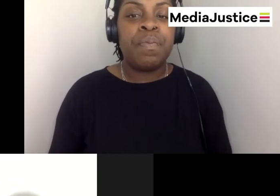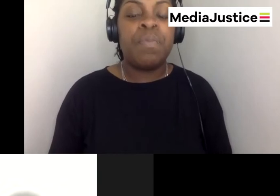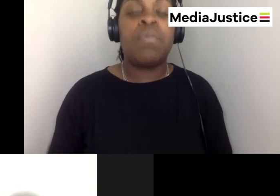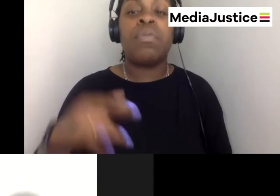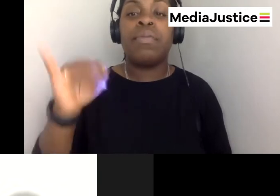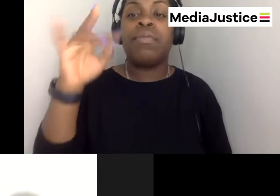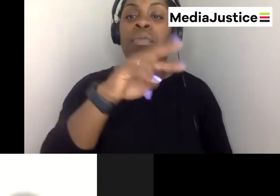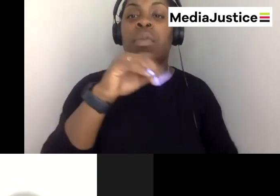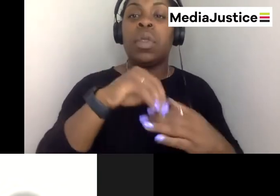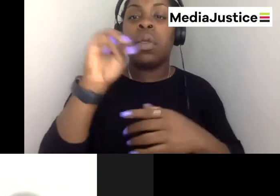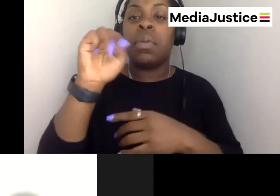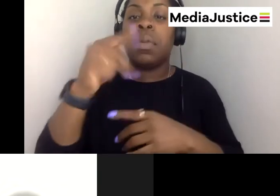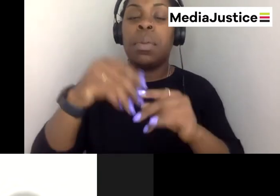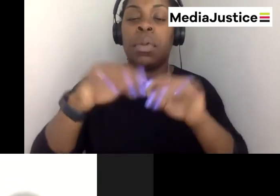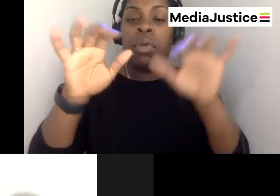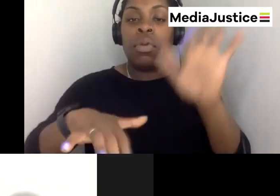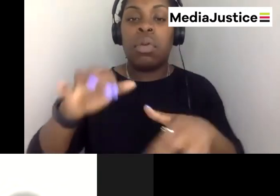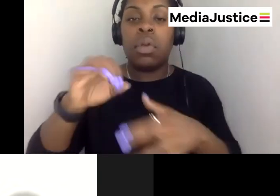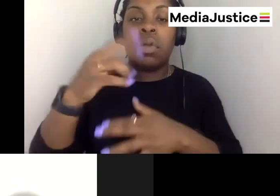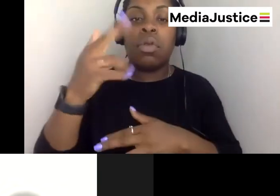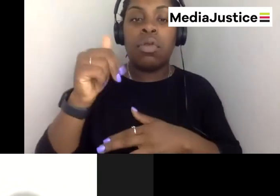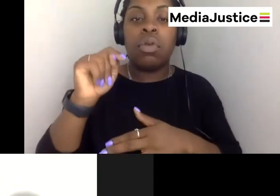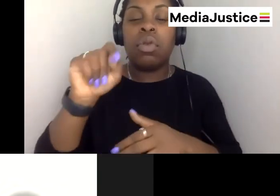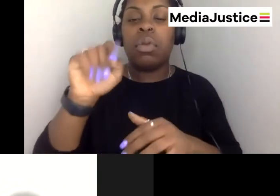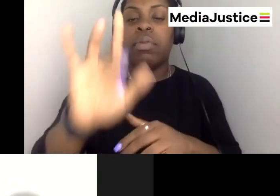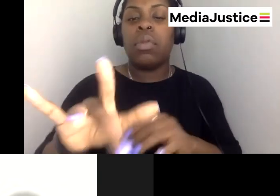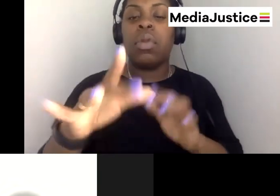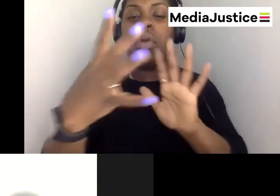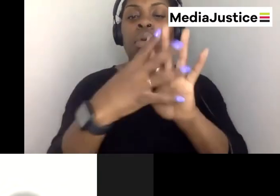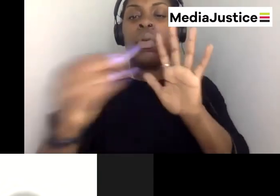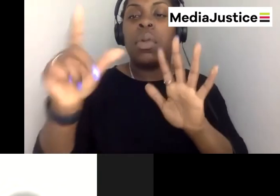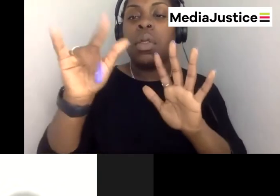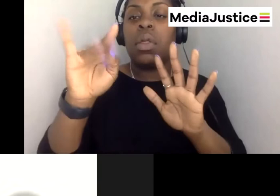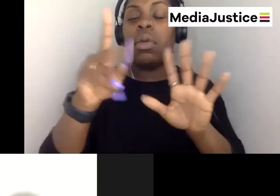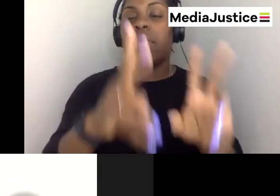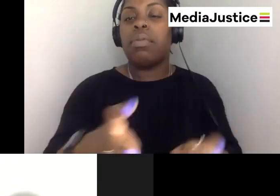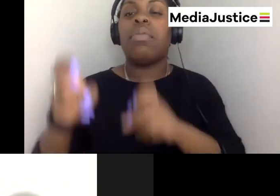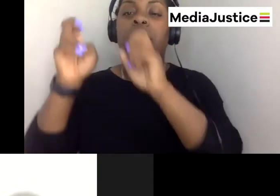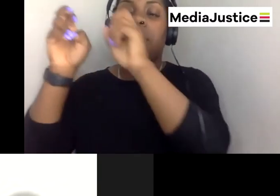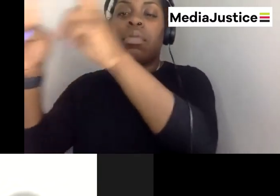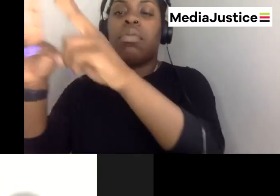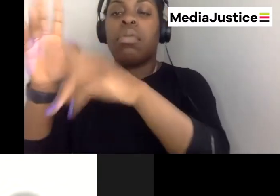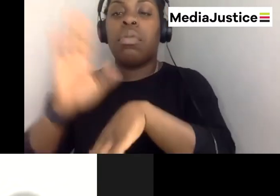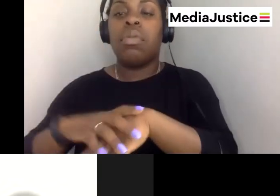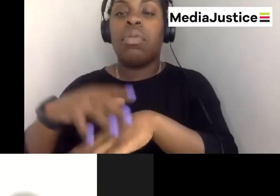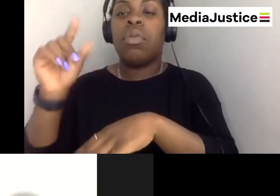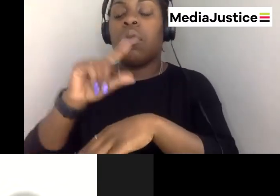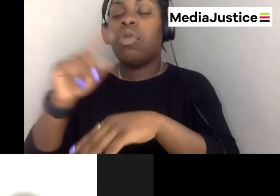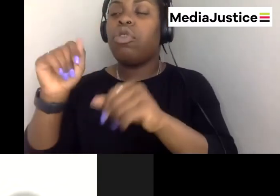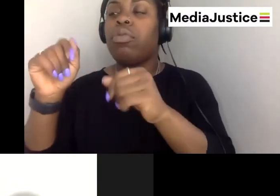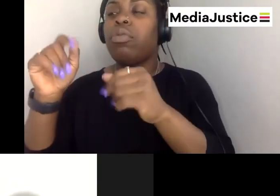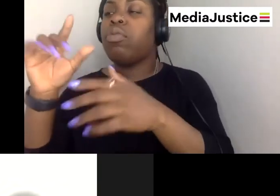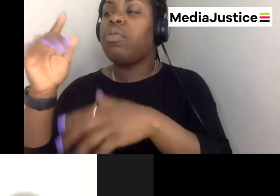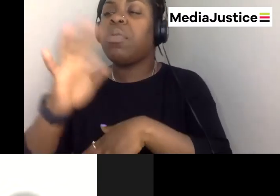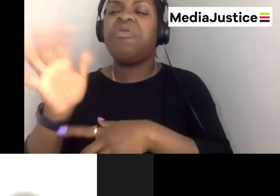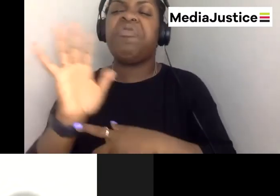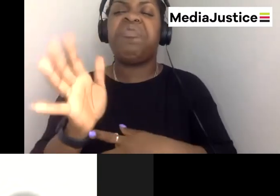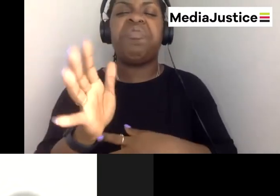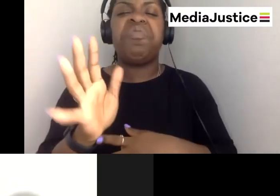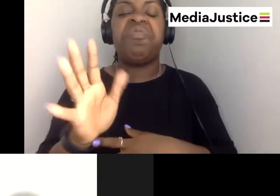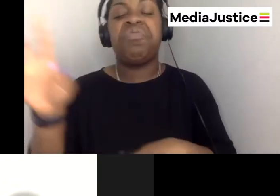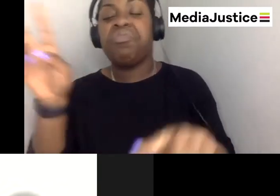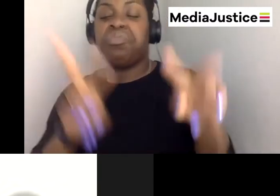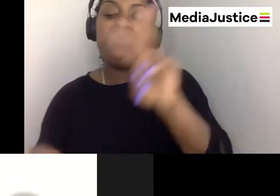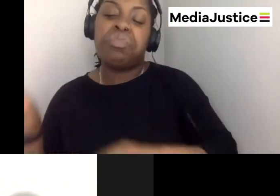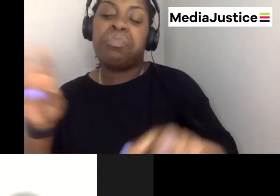map is in the chat. So you might want to copy that link and then spend about 5 minutes just kind of looking